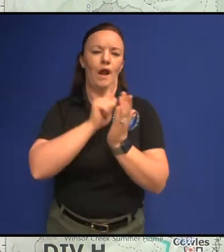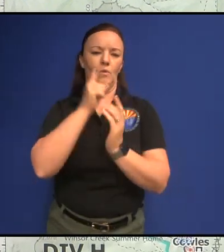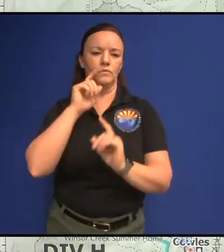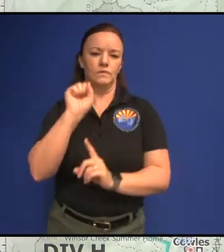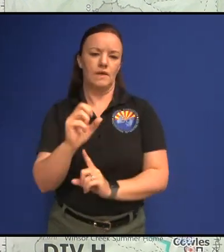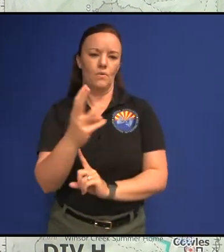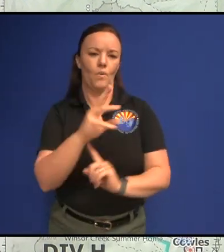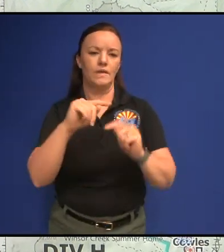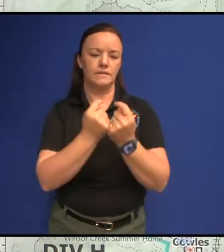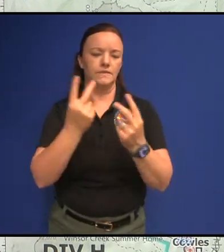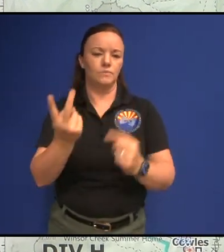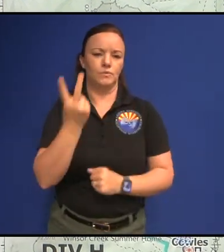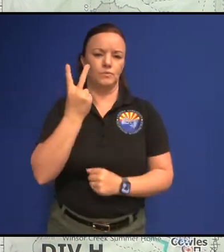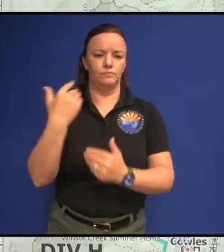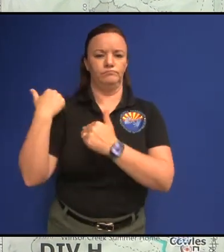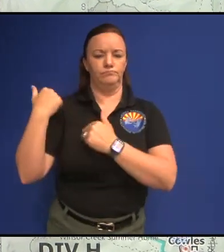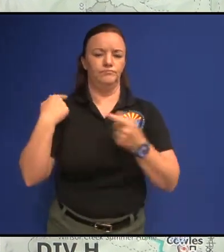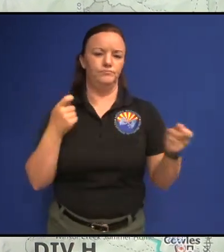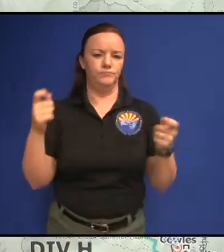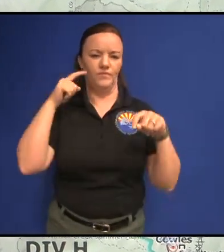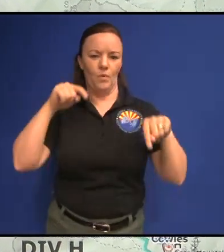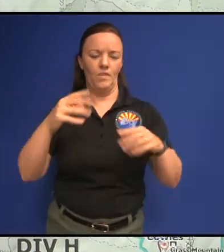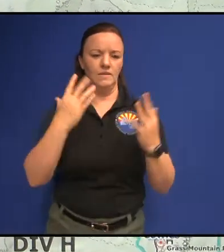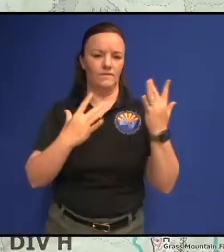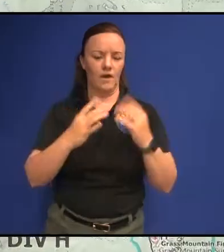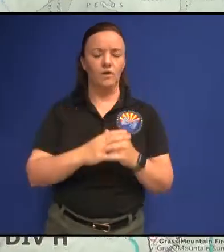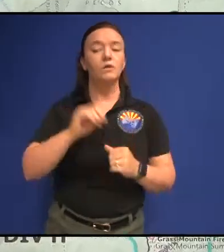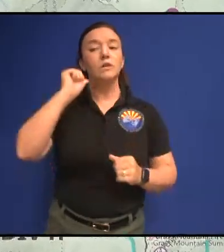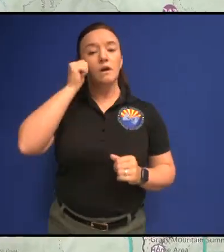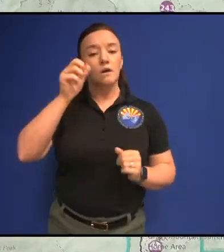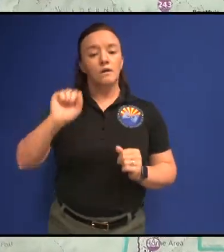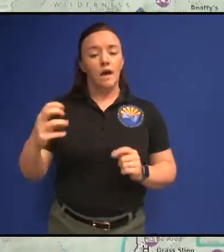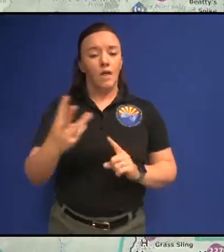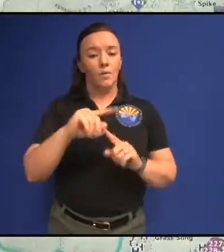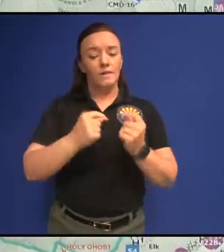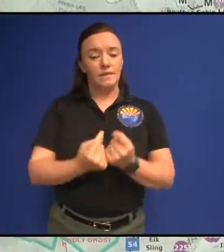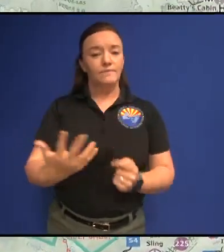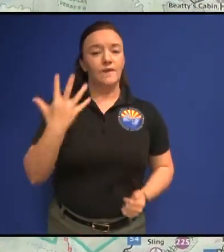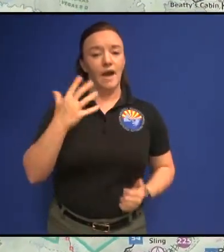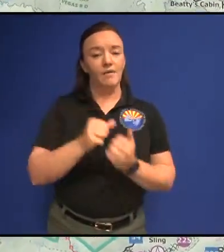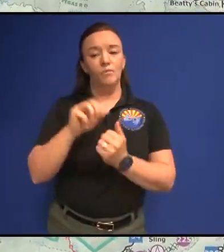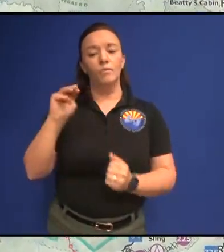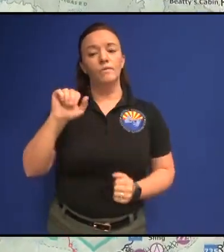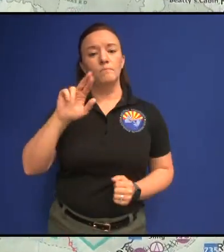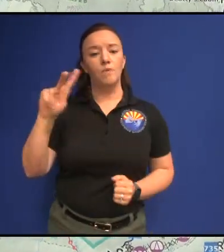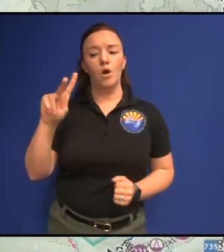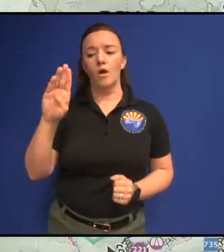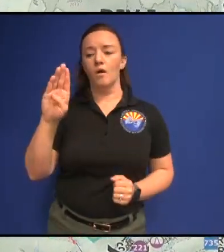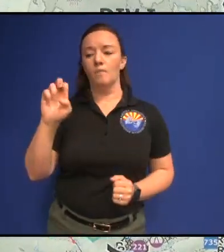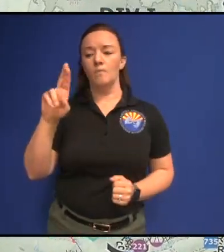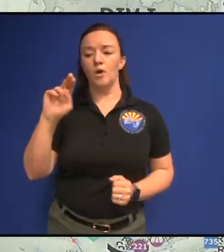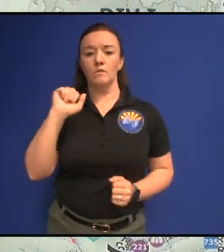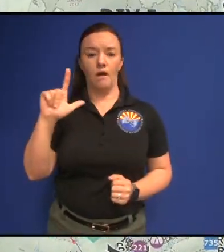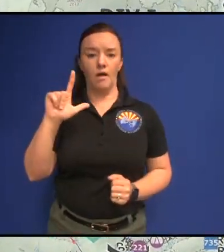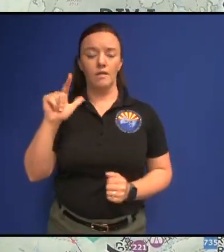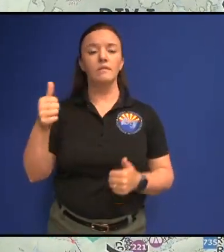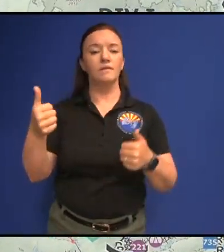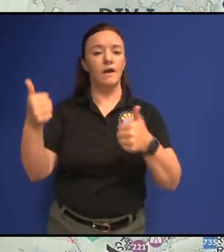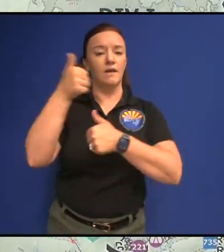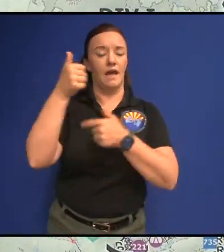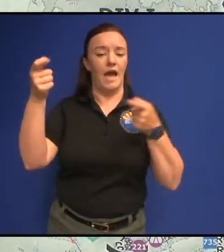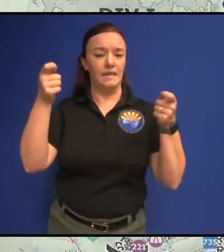in charge of the fire. Tomorrow, Southwest Team 5 with Mark Bernal as the IC will be taking over.